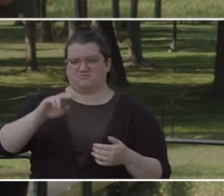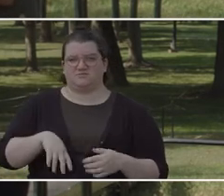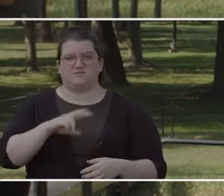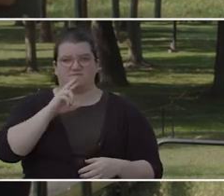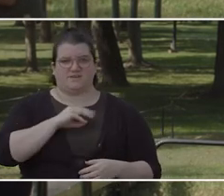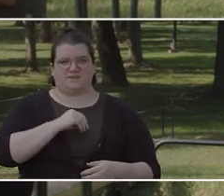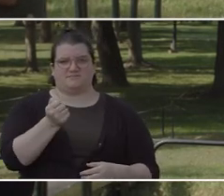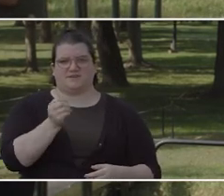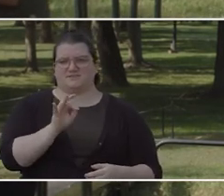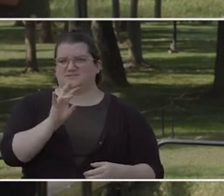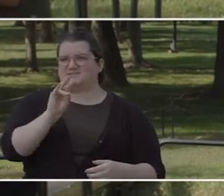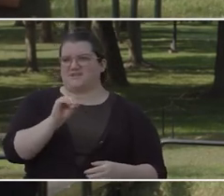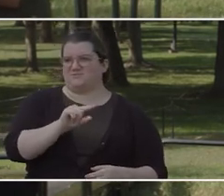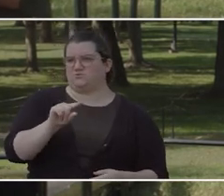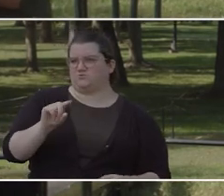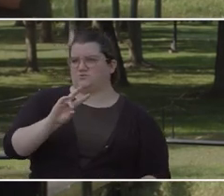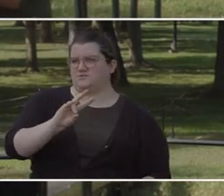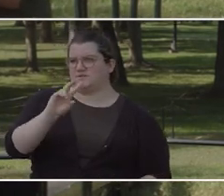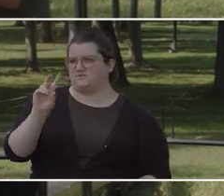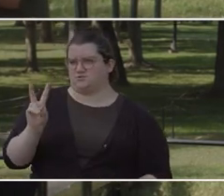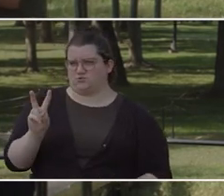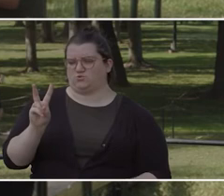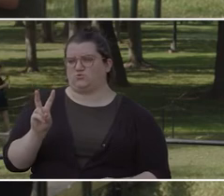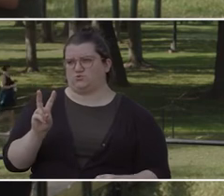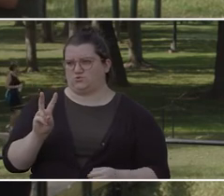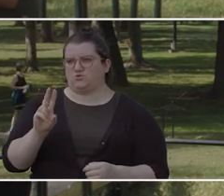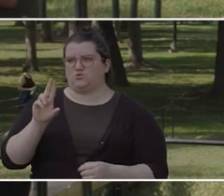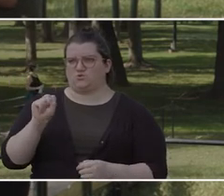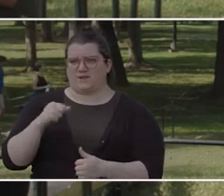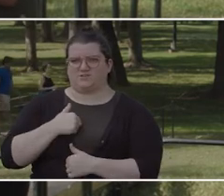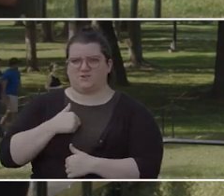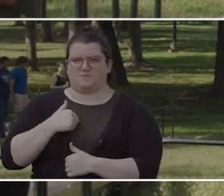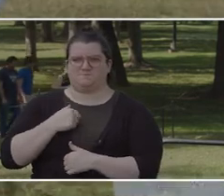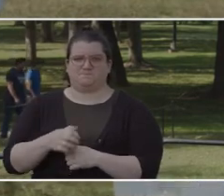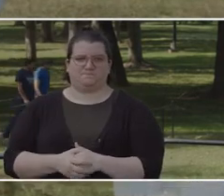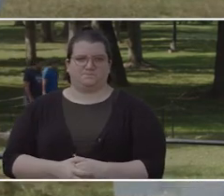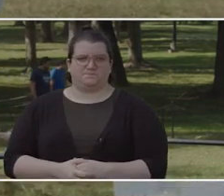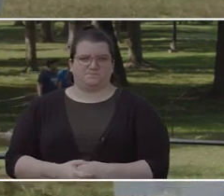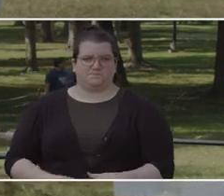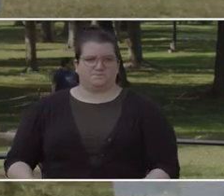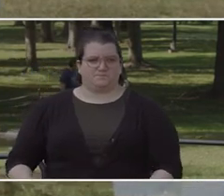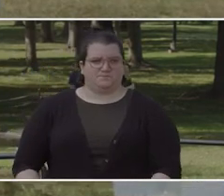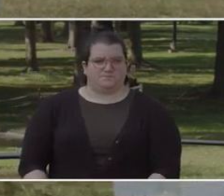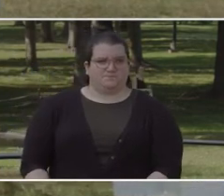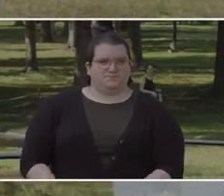Vietnam, 1970 through 1972, the United States Army.